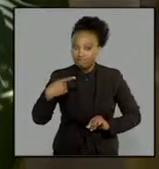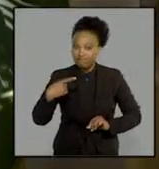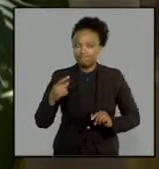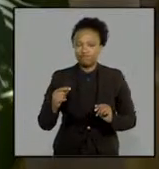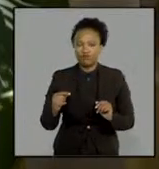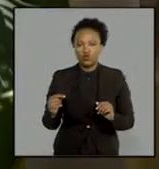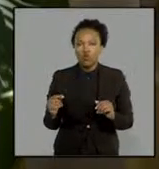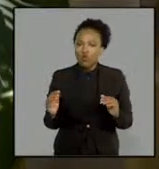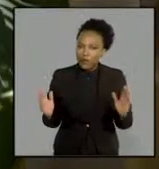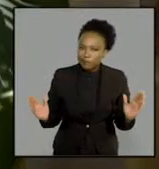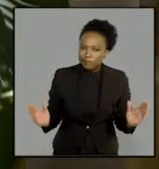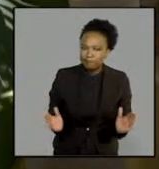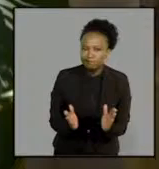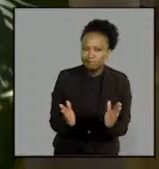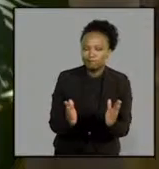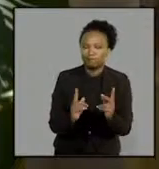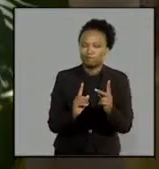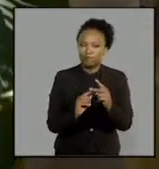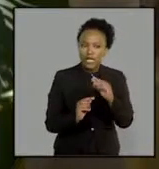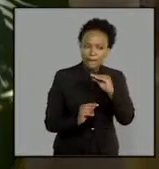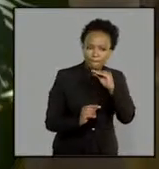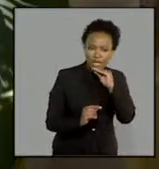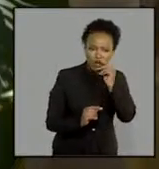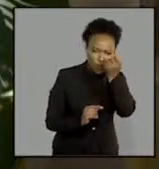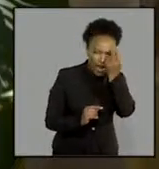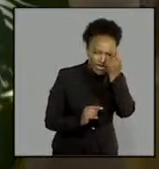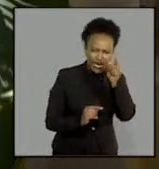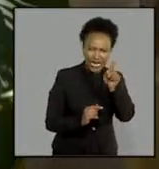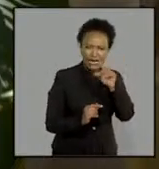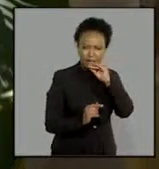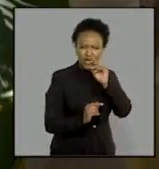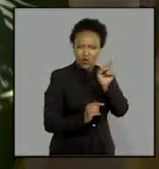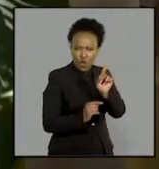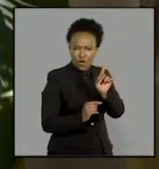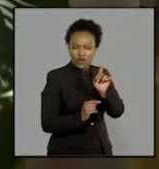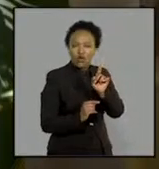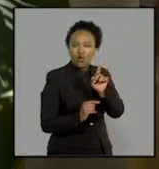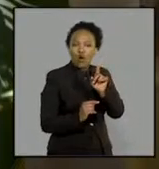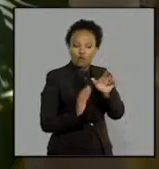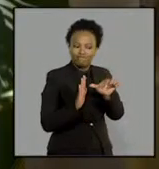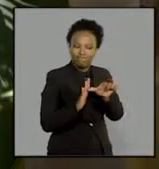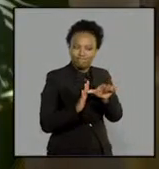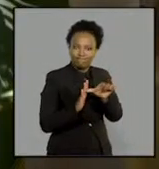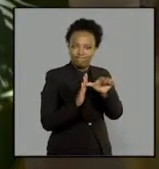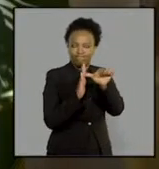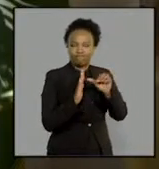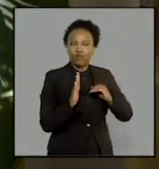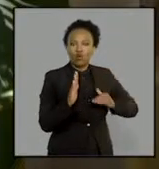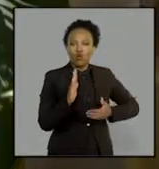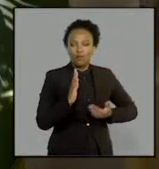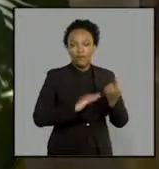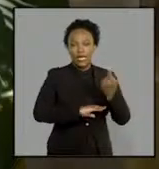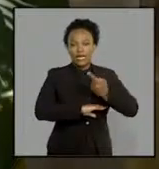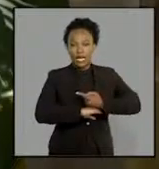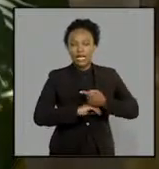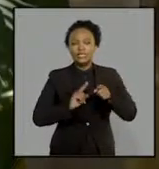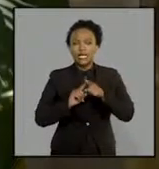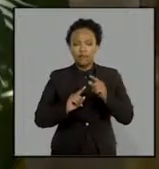others, promoting meaning and understanding of the significance of Women's